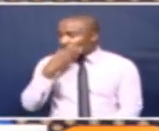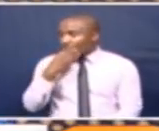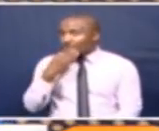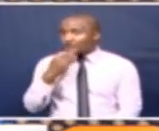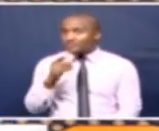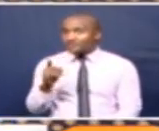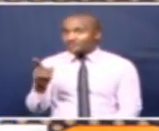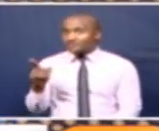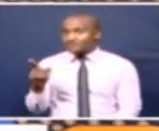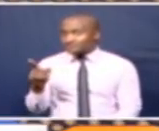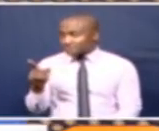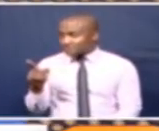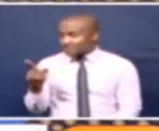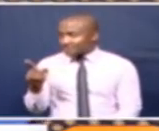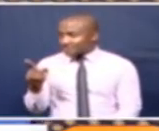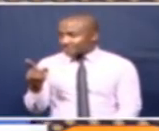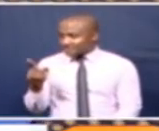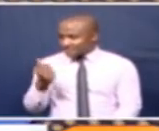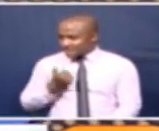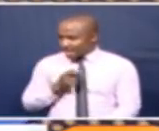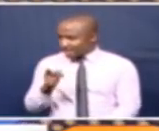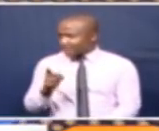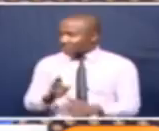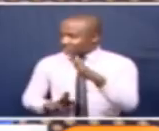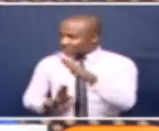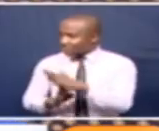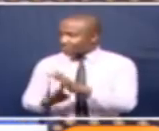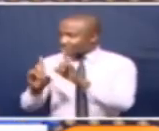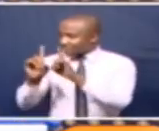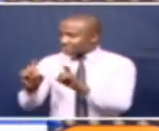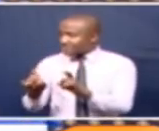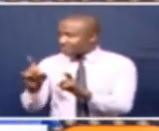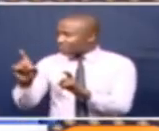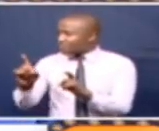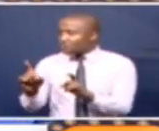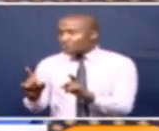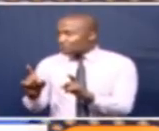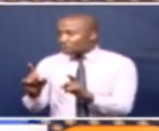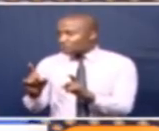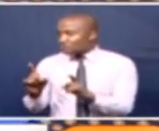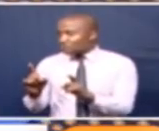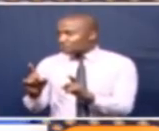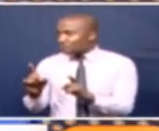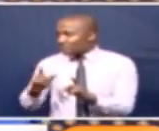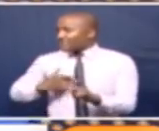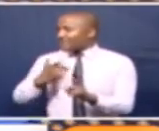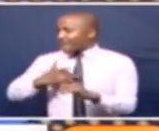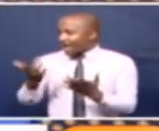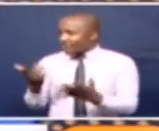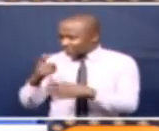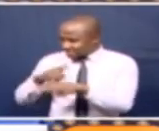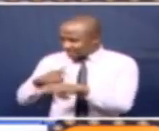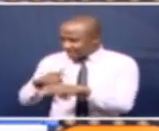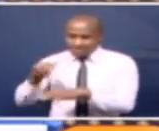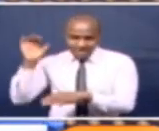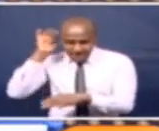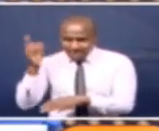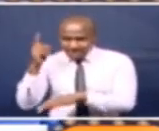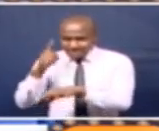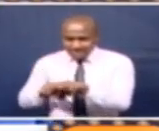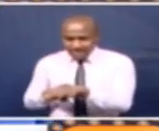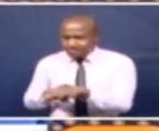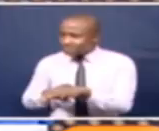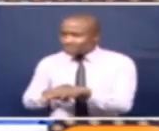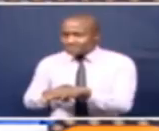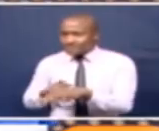receiving of these new of the news that Golda here had done so well. Your reaction? How did you receive this news?